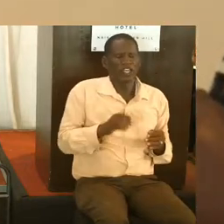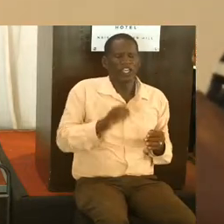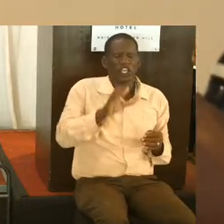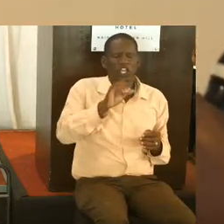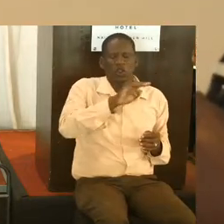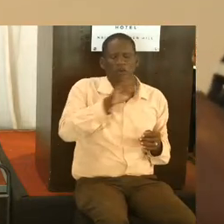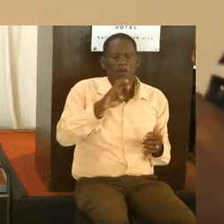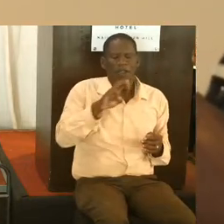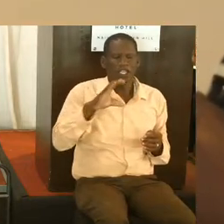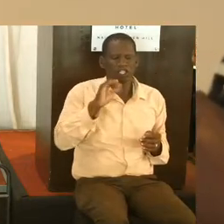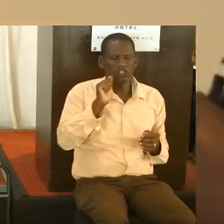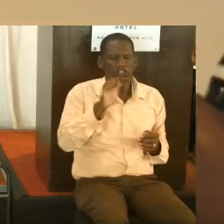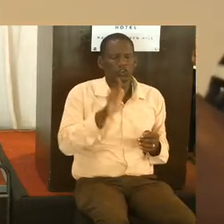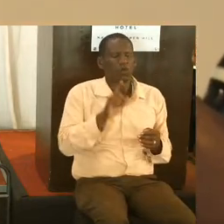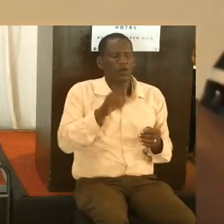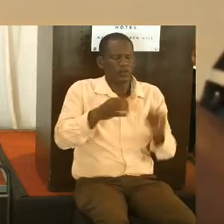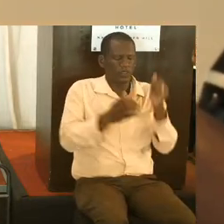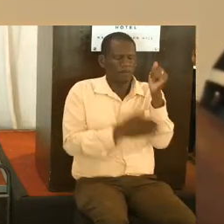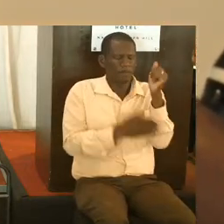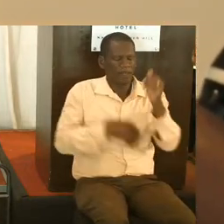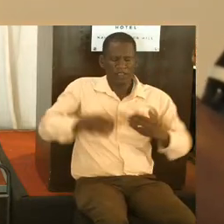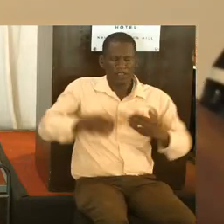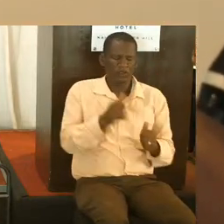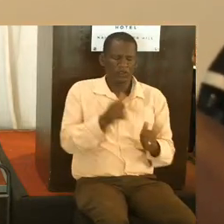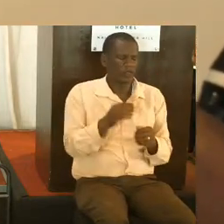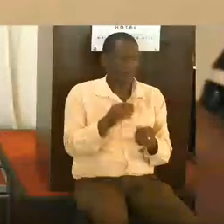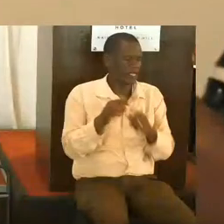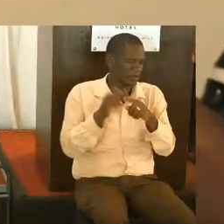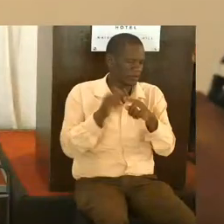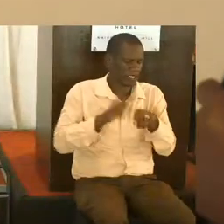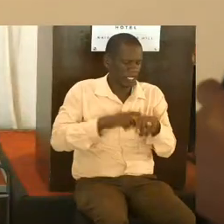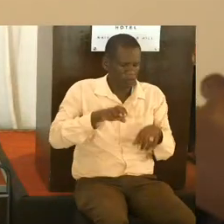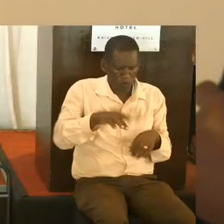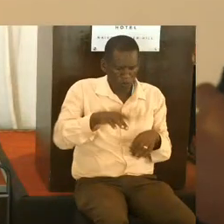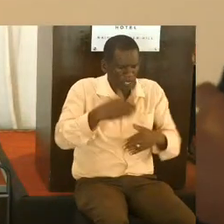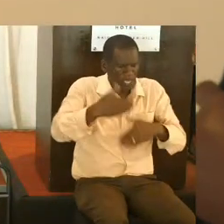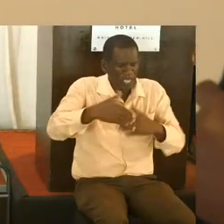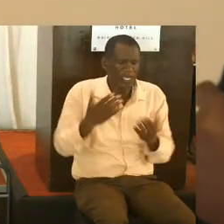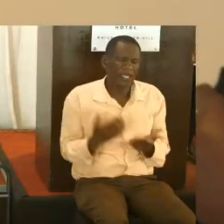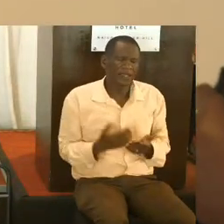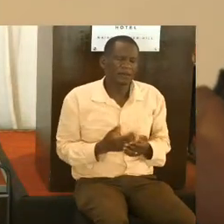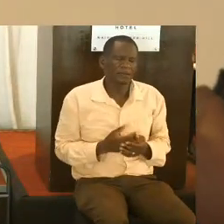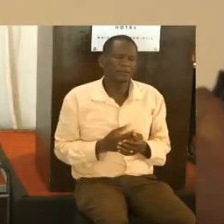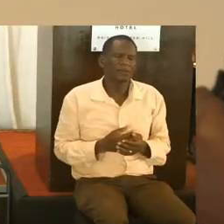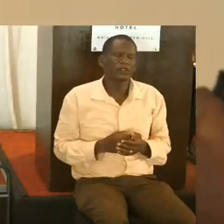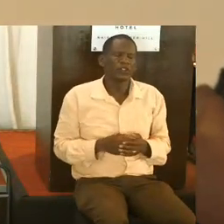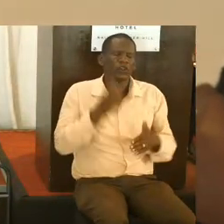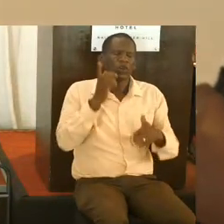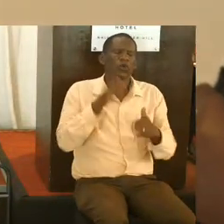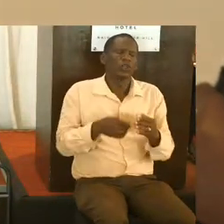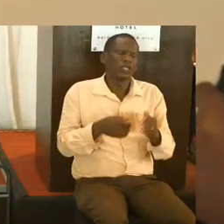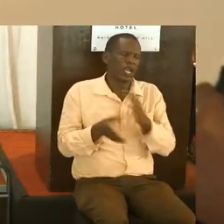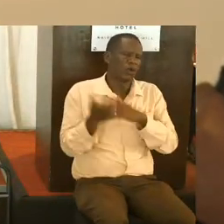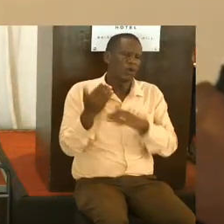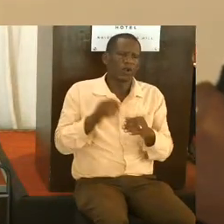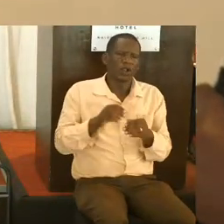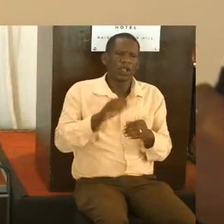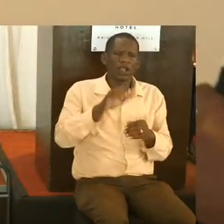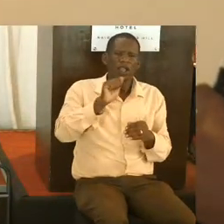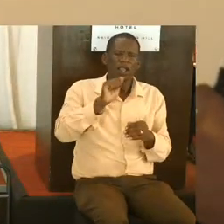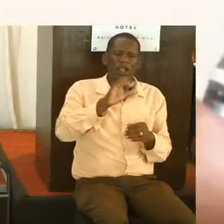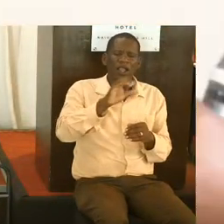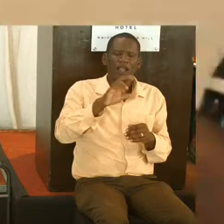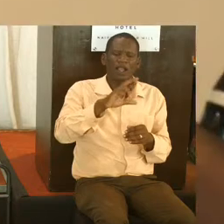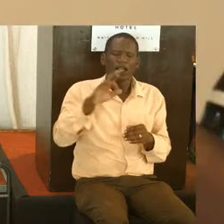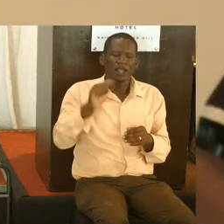and one of the Bad Manners you'll encounter especially when you walk along what used to be called Accra road